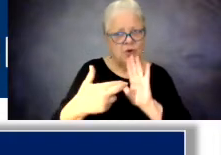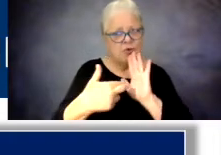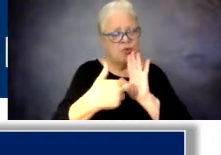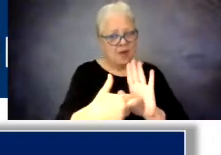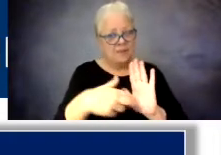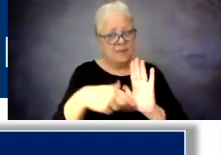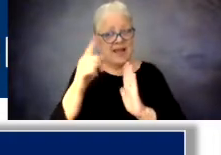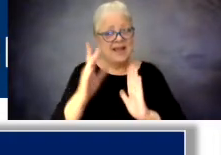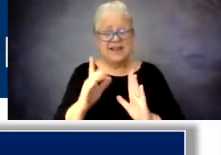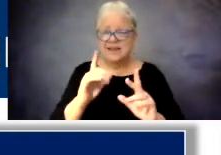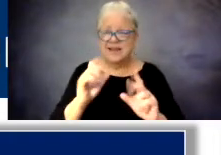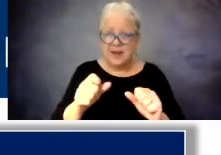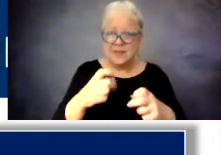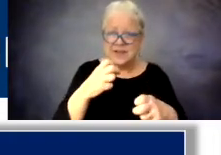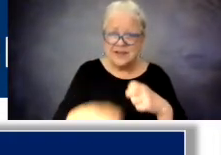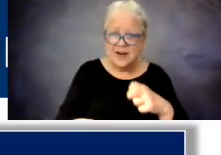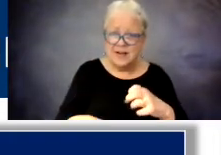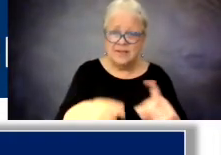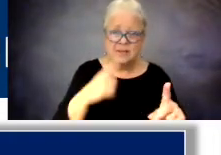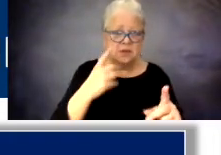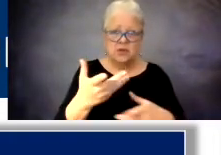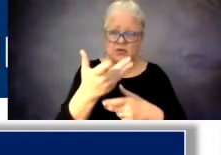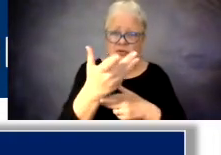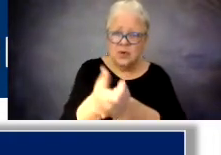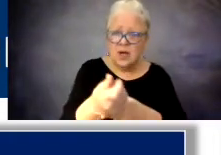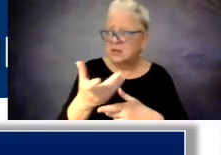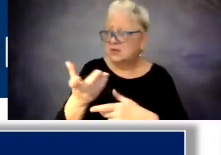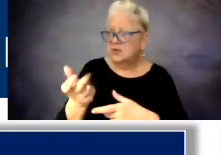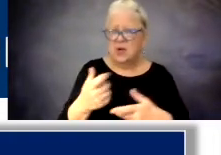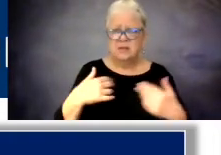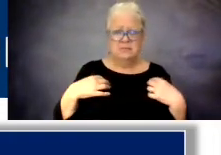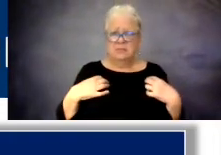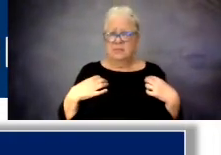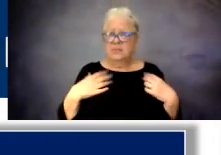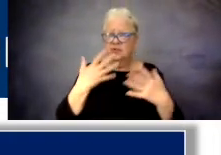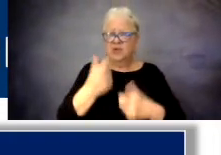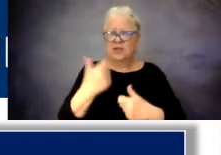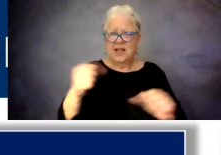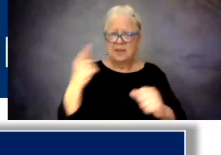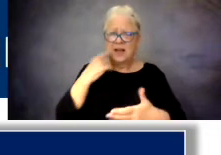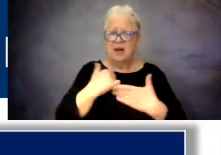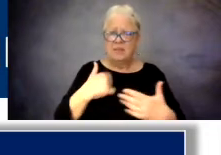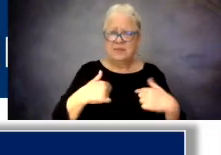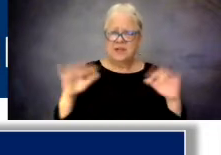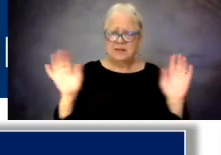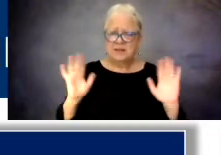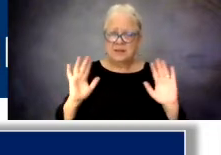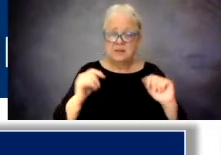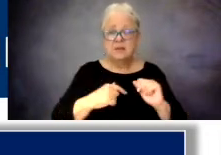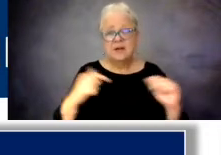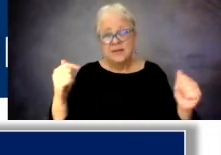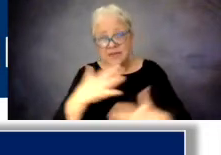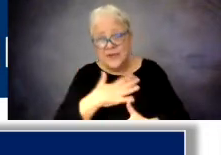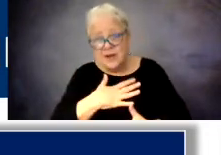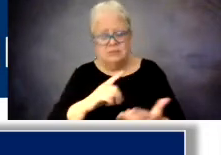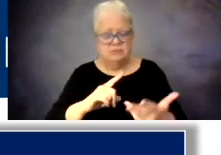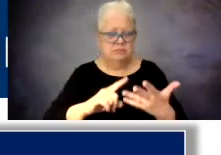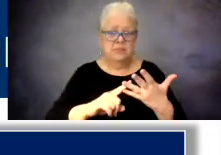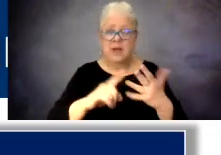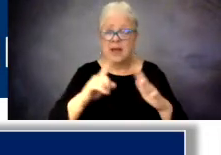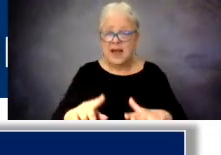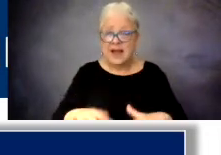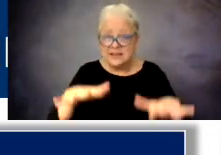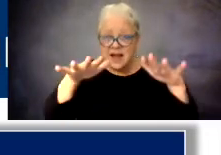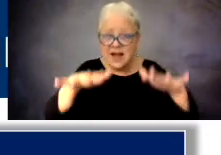difficult, because now they've lost their trust of somebody trying to help them. Fear and anxiety, and embarrassment and depression. Nobody wants